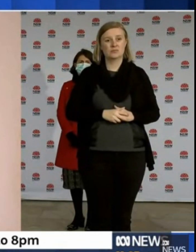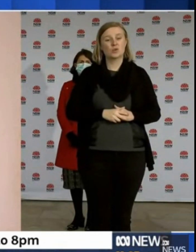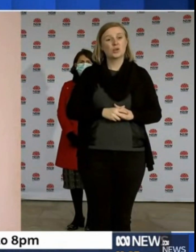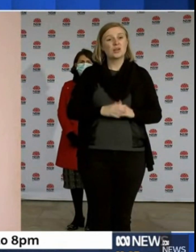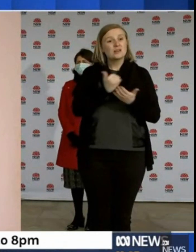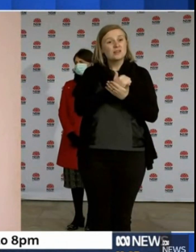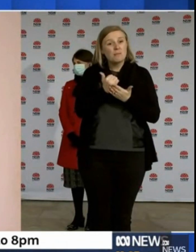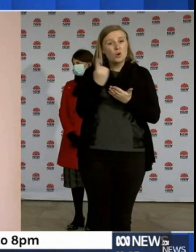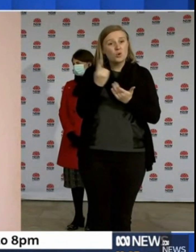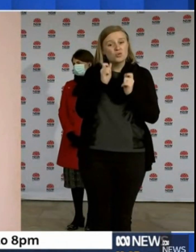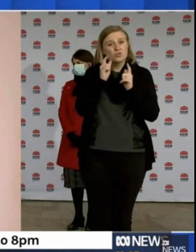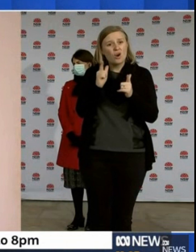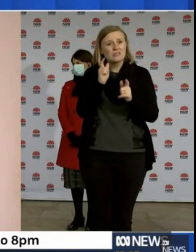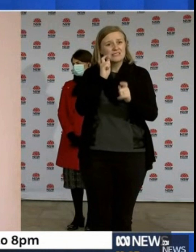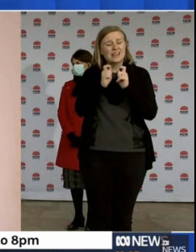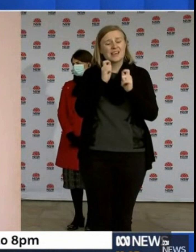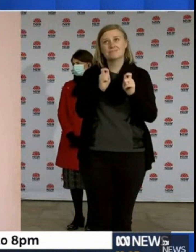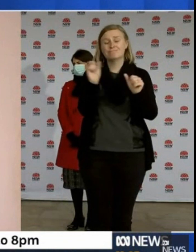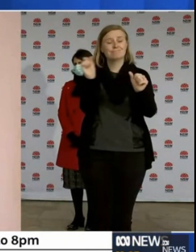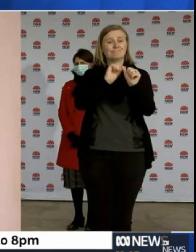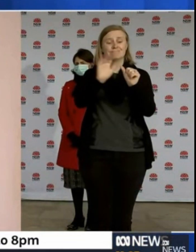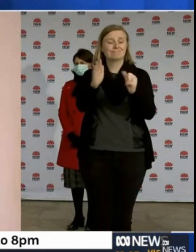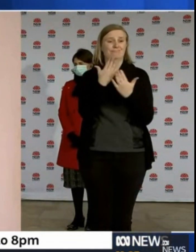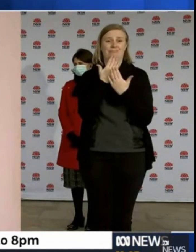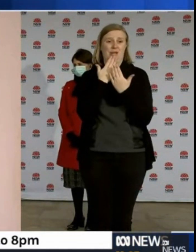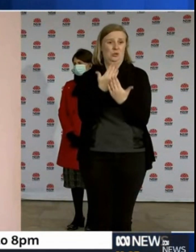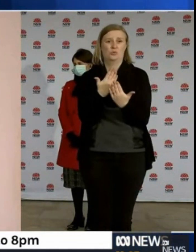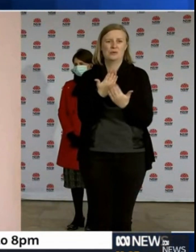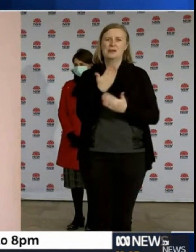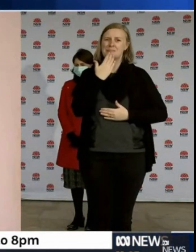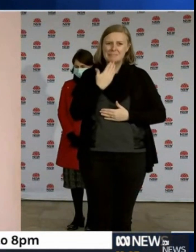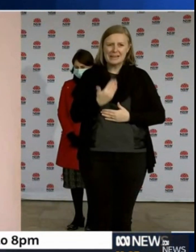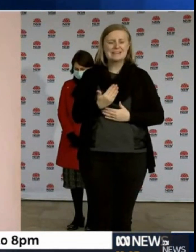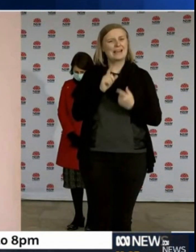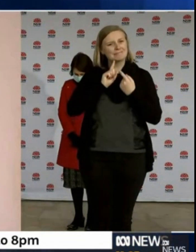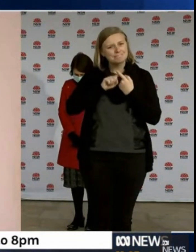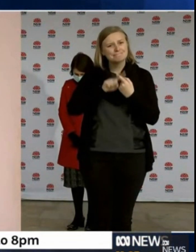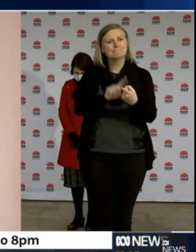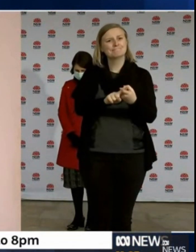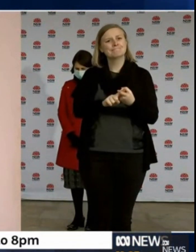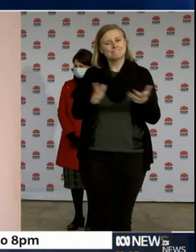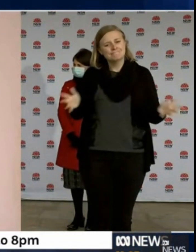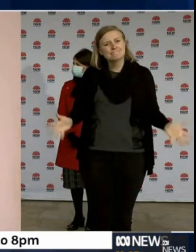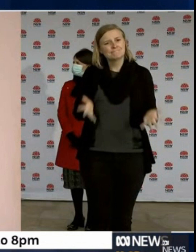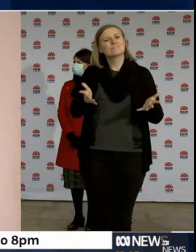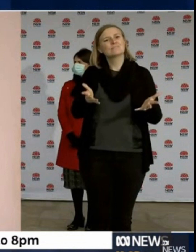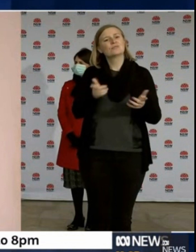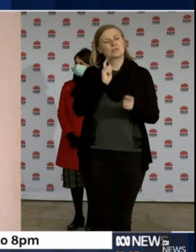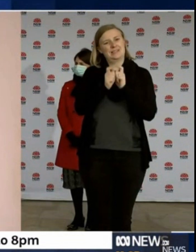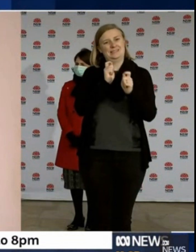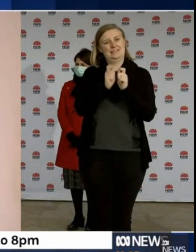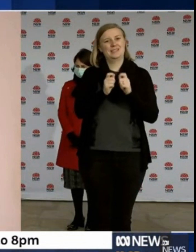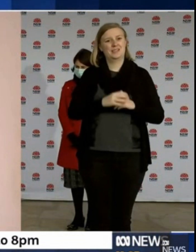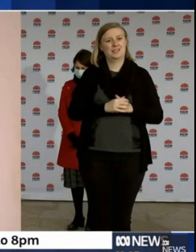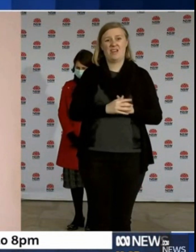magnificent testing rates, and I would like the community to keep coming out in those high numbers.